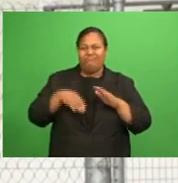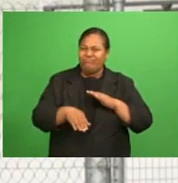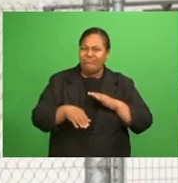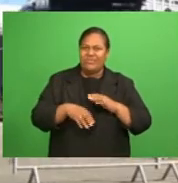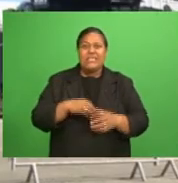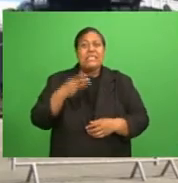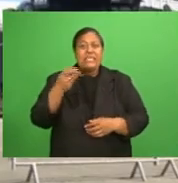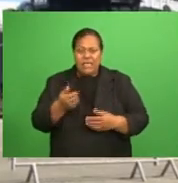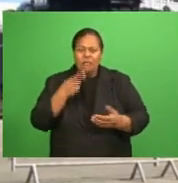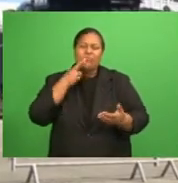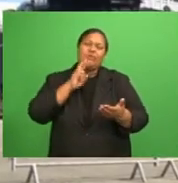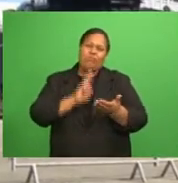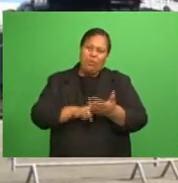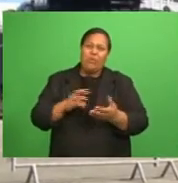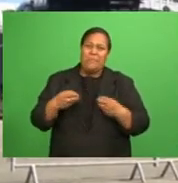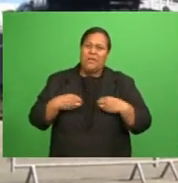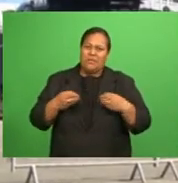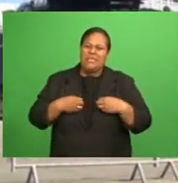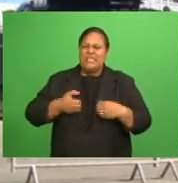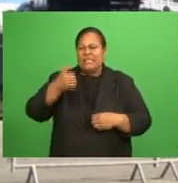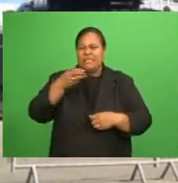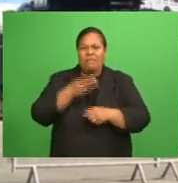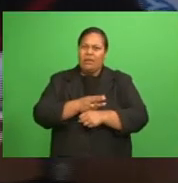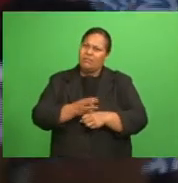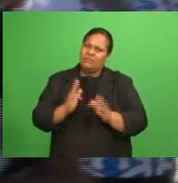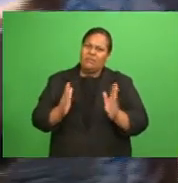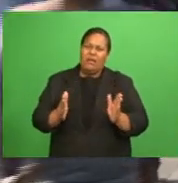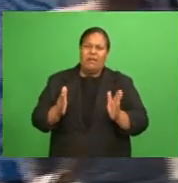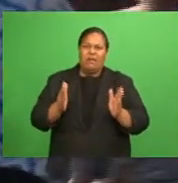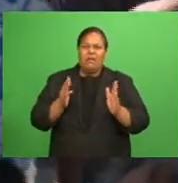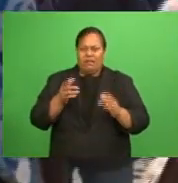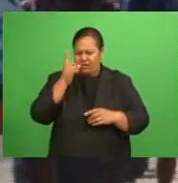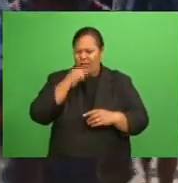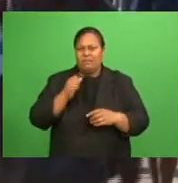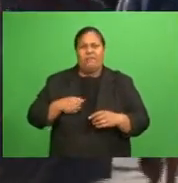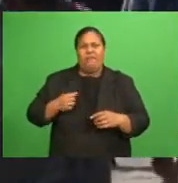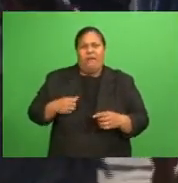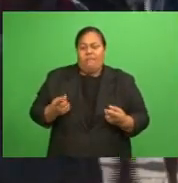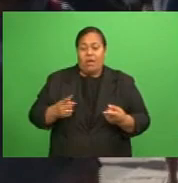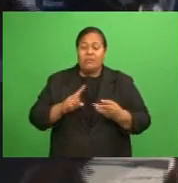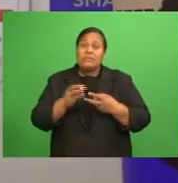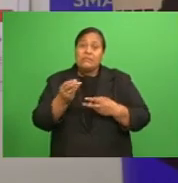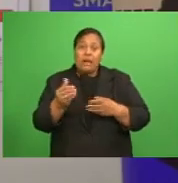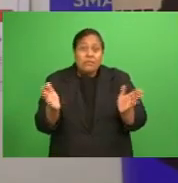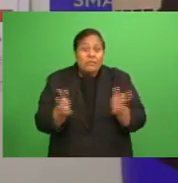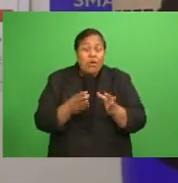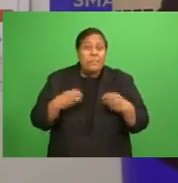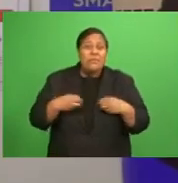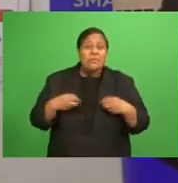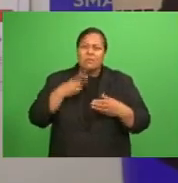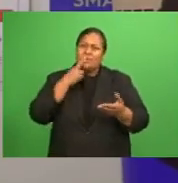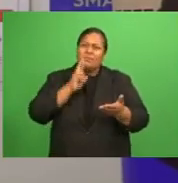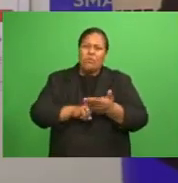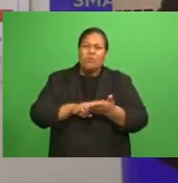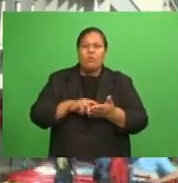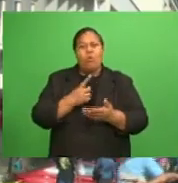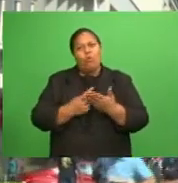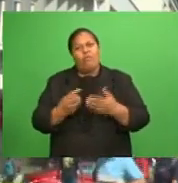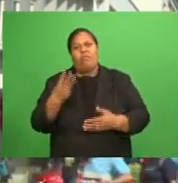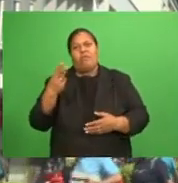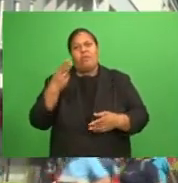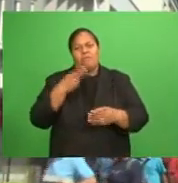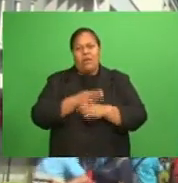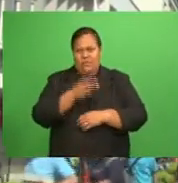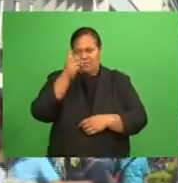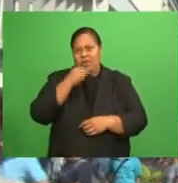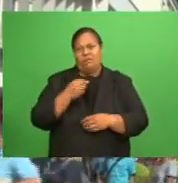have cash flow only for 6 months, but some small and micro businesses report that they have cash flow only 3 months. The